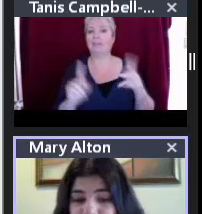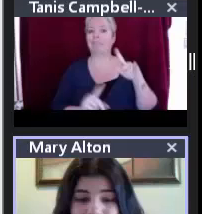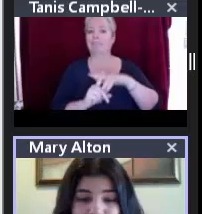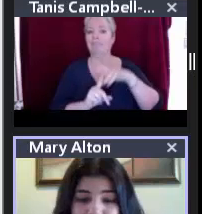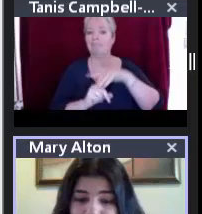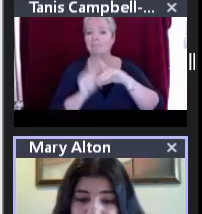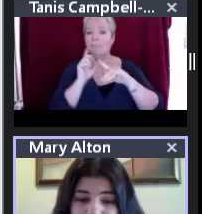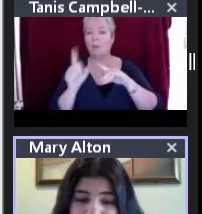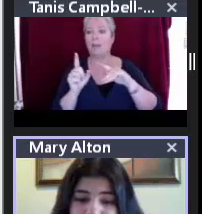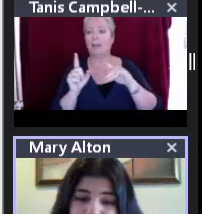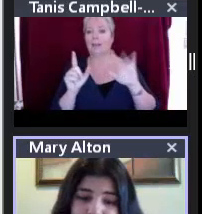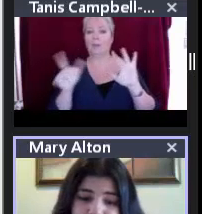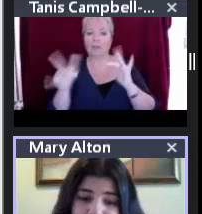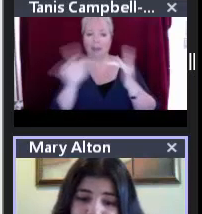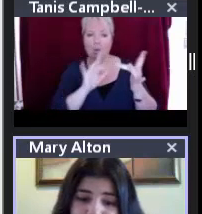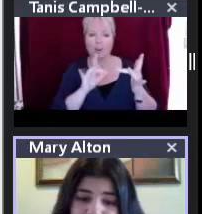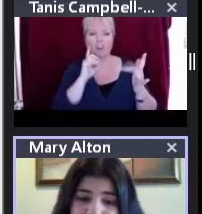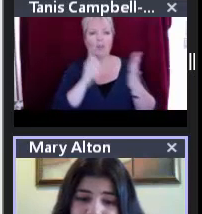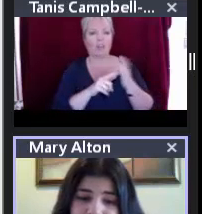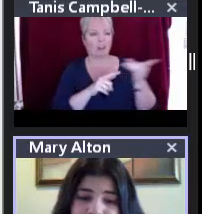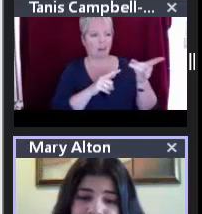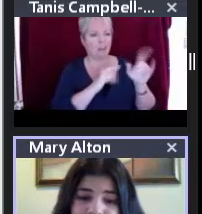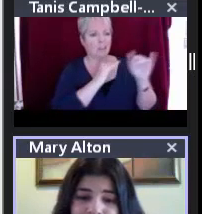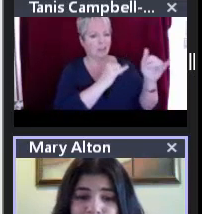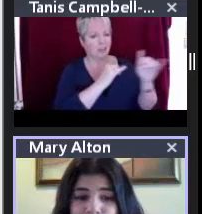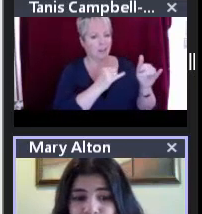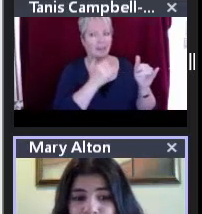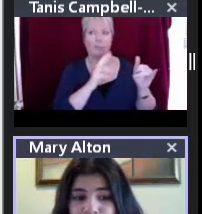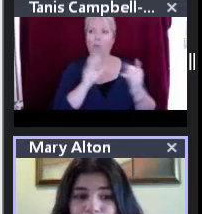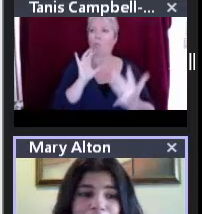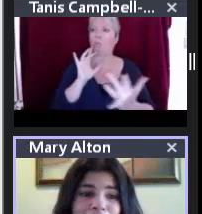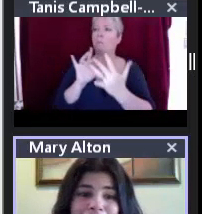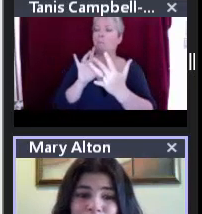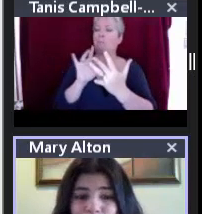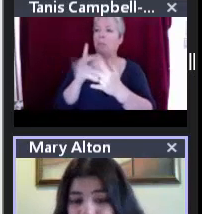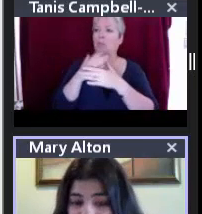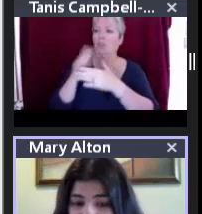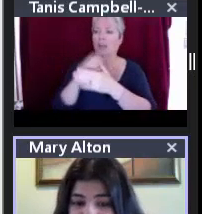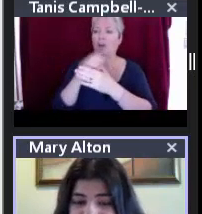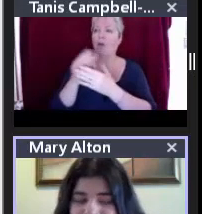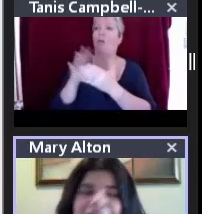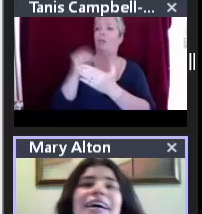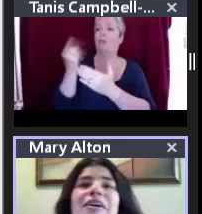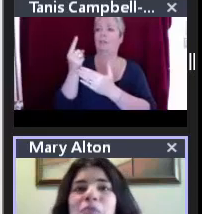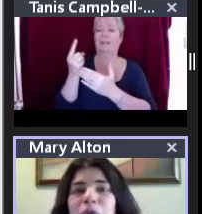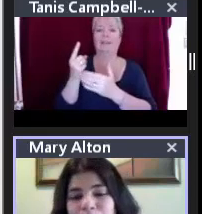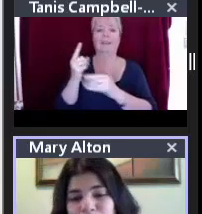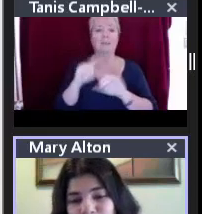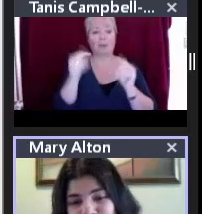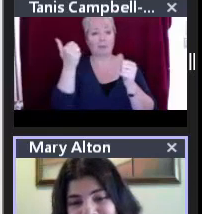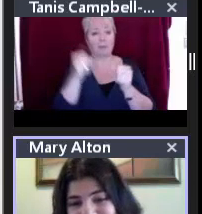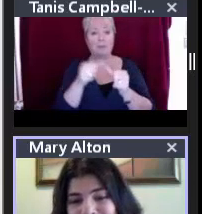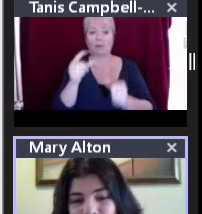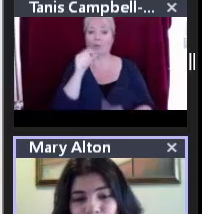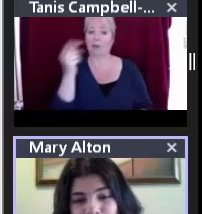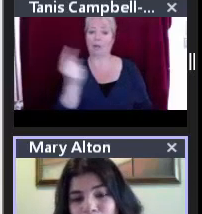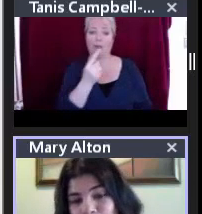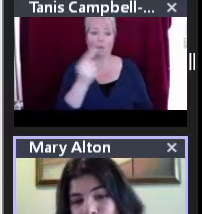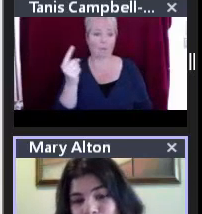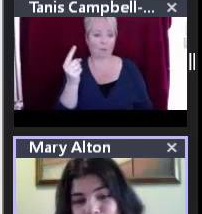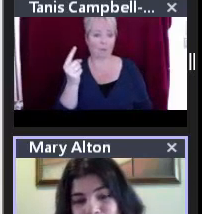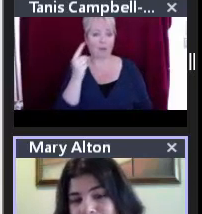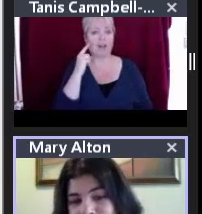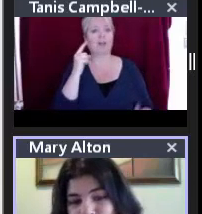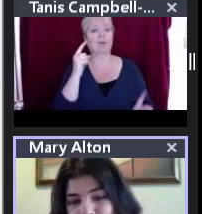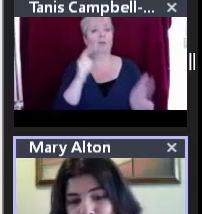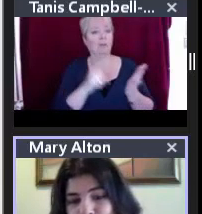who are like-minded and maybe facing similar circumstances, and just remember that you're not alone. But also see that other people